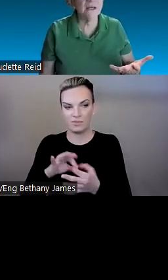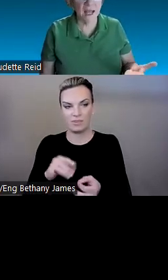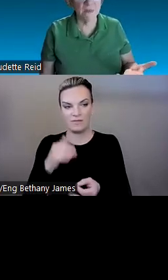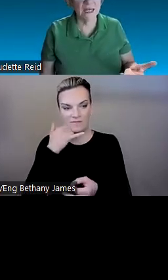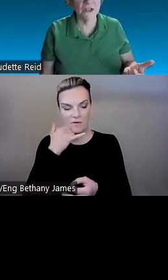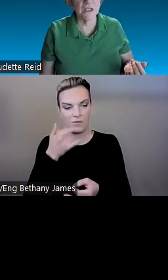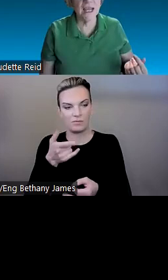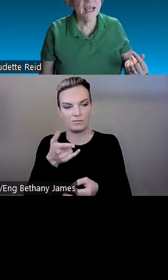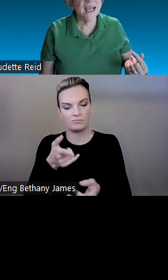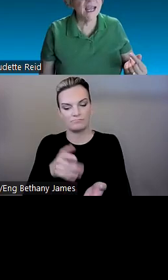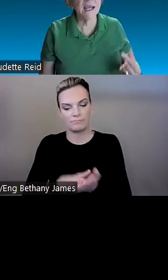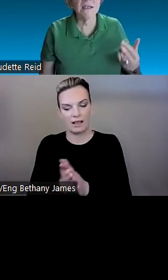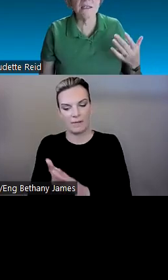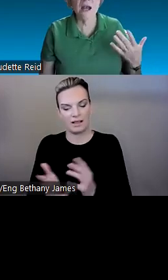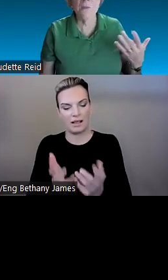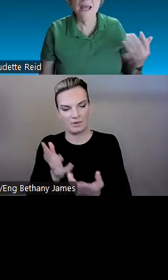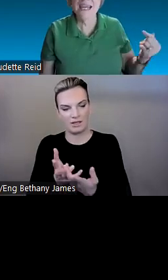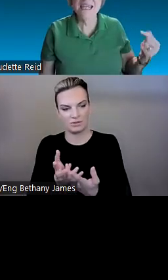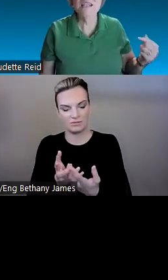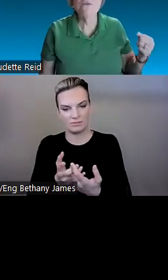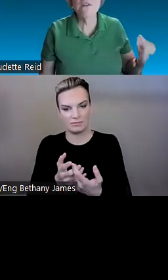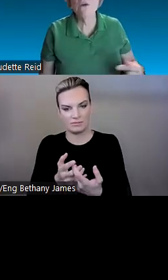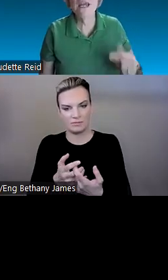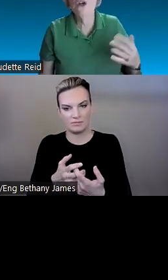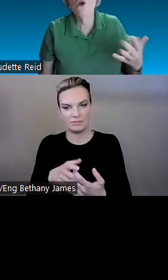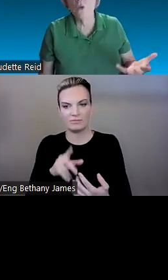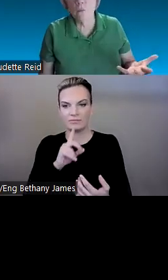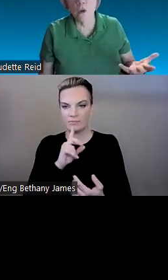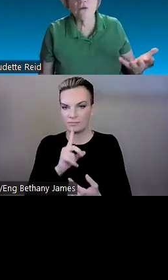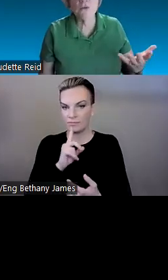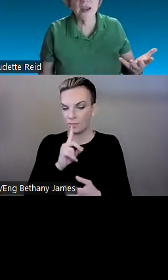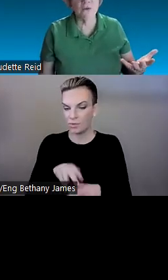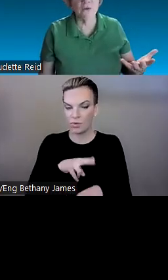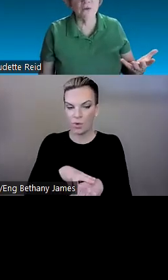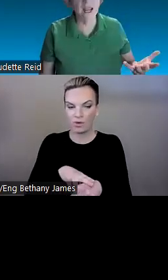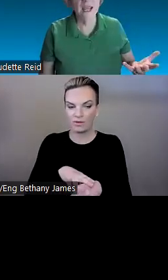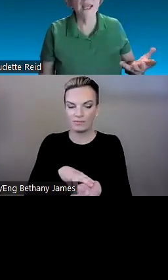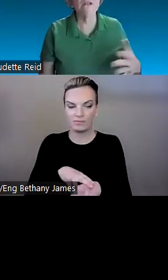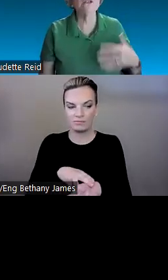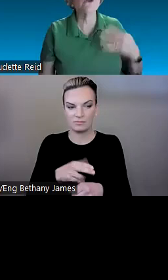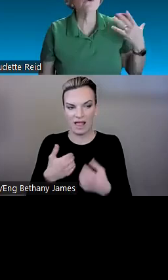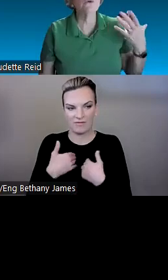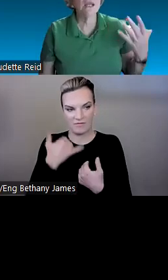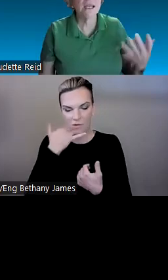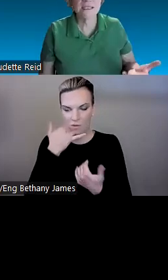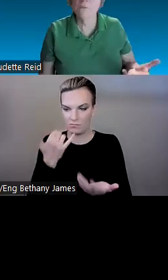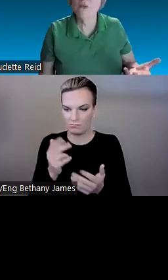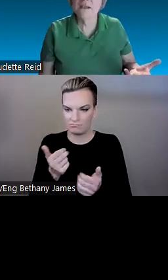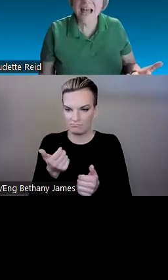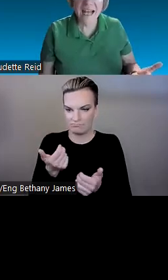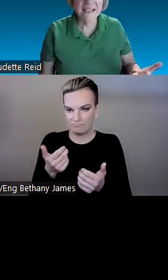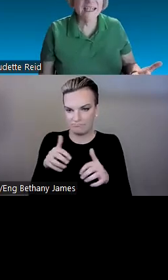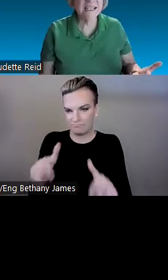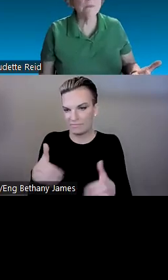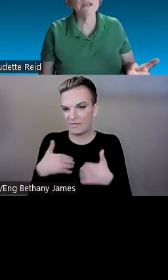of an accommodation. And it is very normal to have a phone. And so it's something